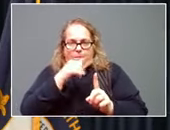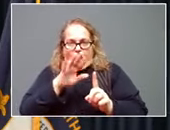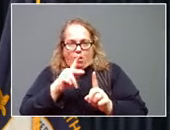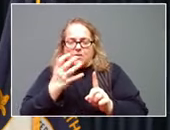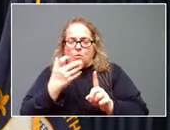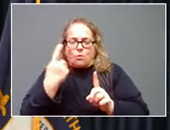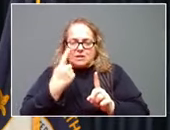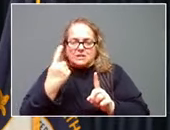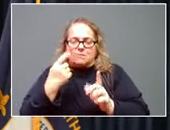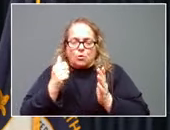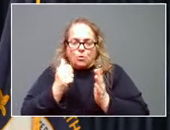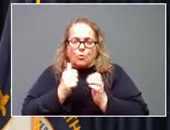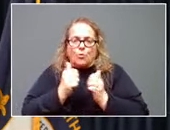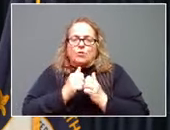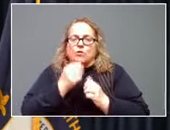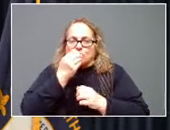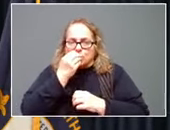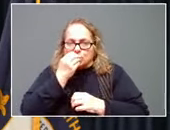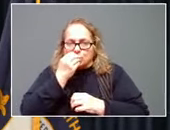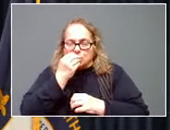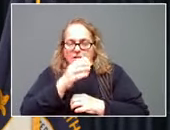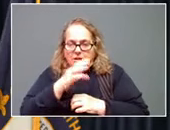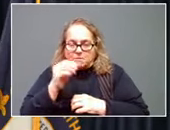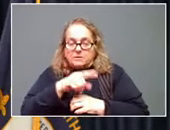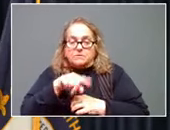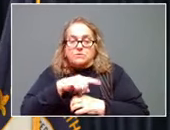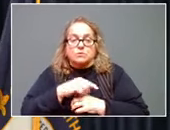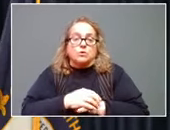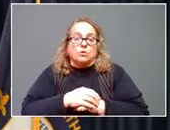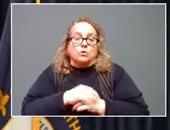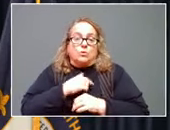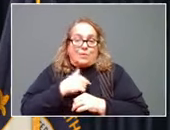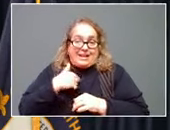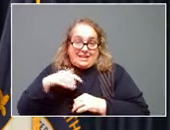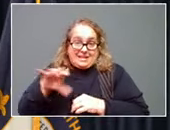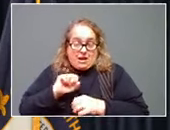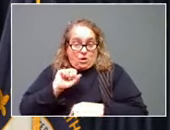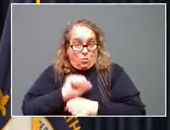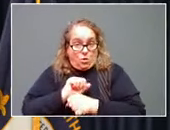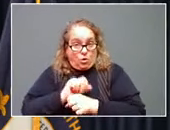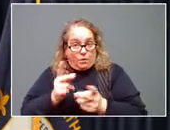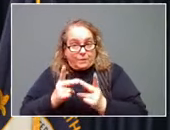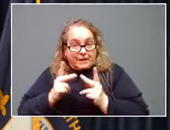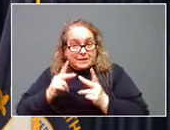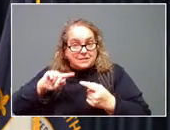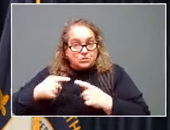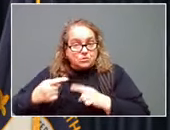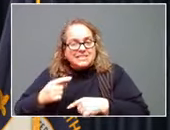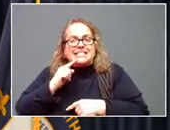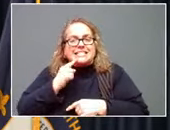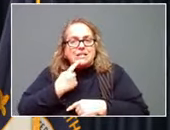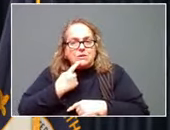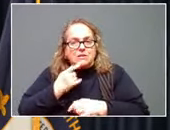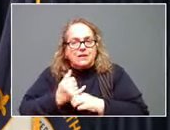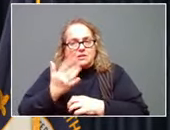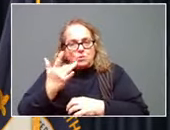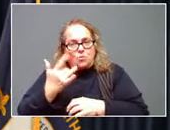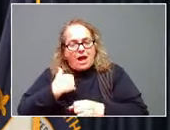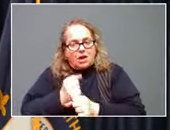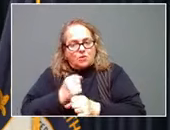in the food industry. Certainly, we take workplace injuries very seriously. That's why I recreated the OSHA board. That's why